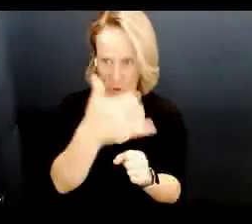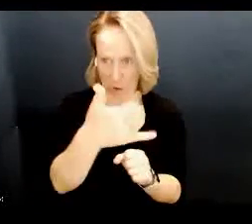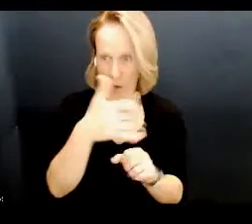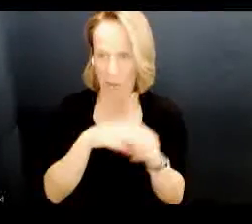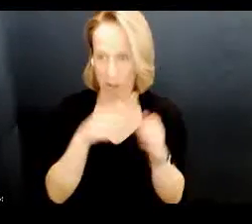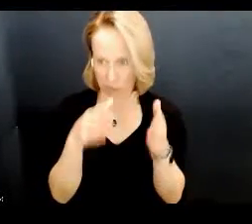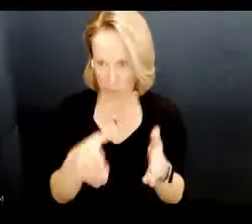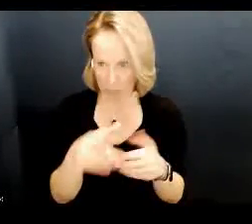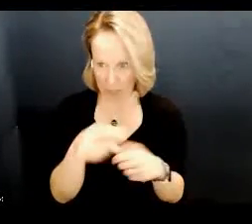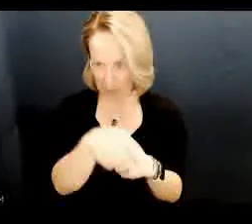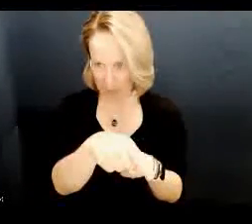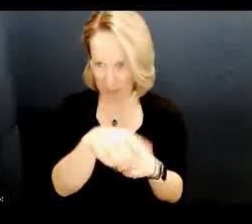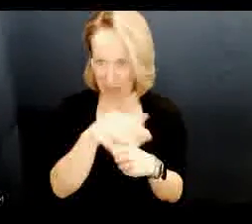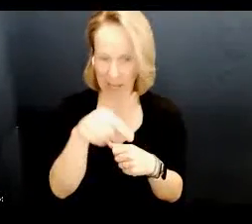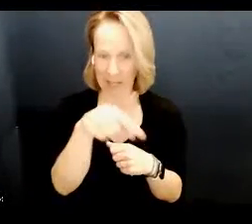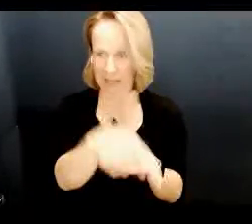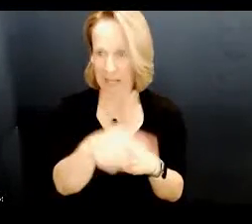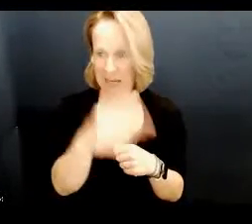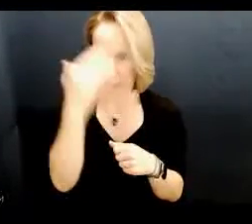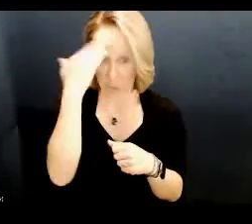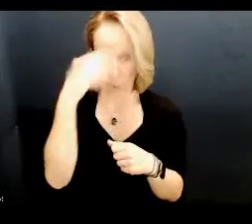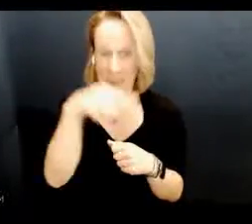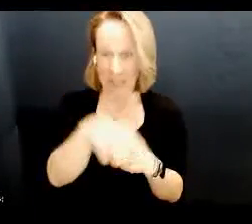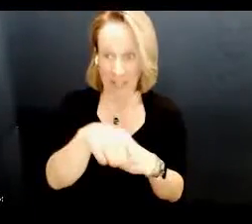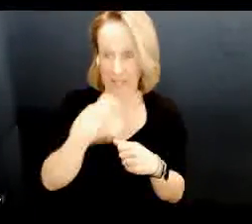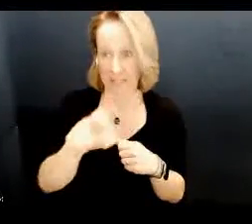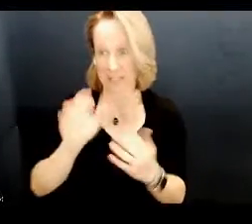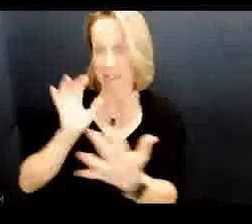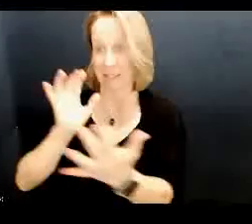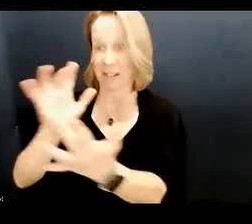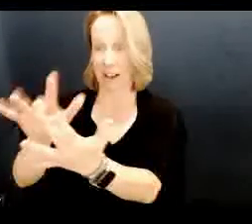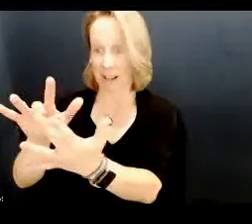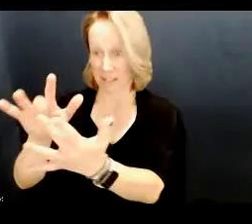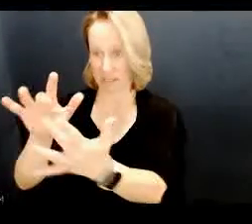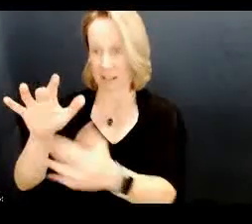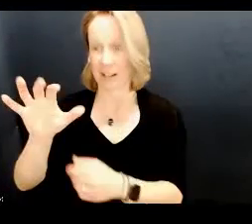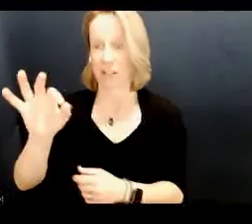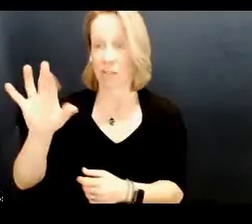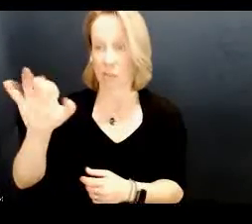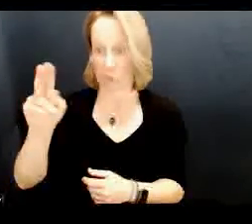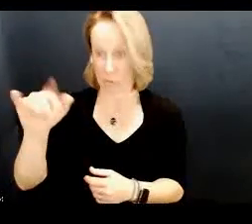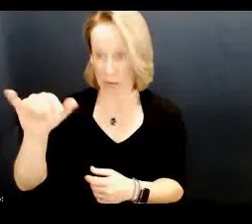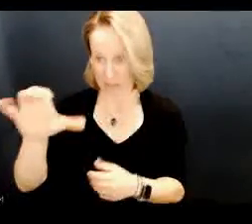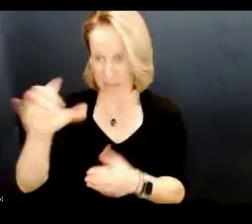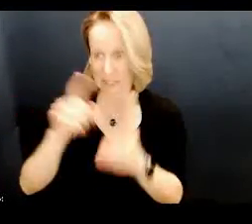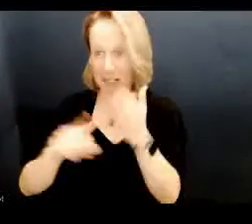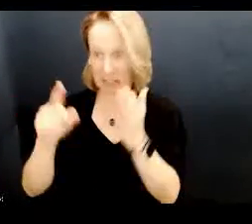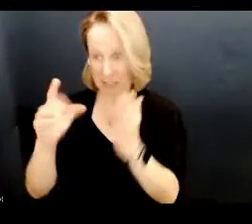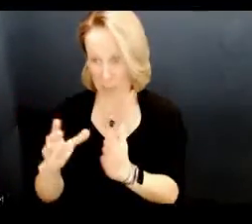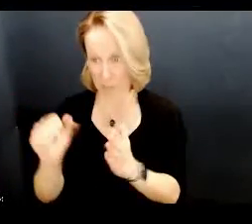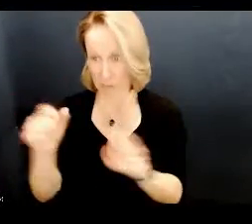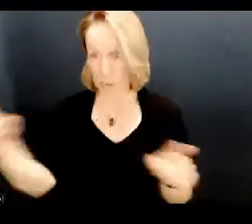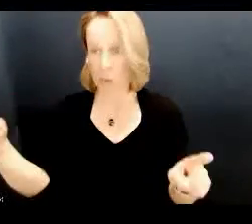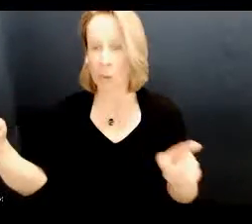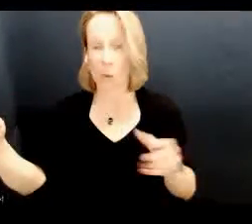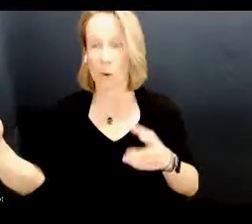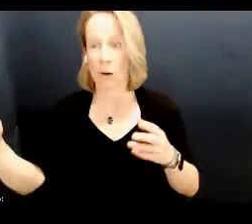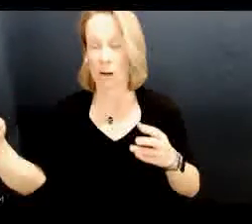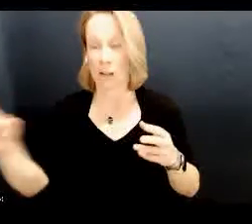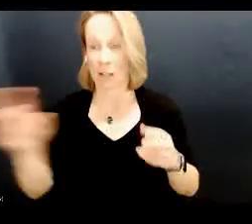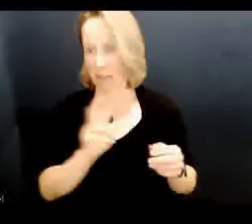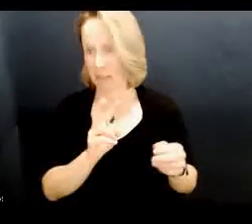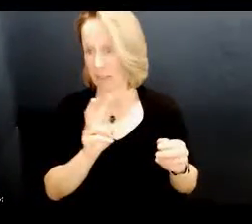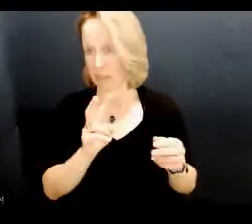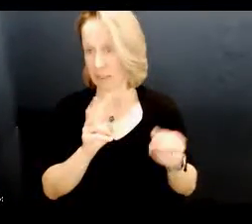facility knows that they need to contact the forensic examiner so that they arrive around the same time as the